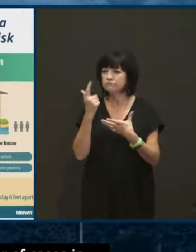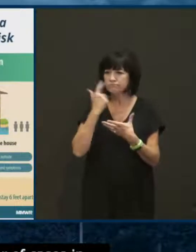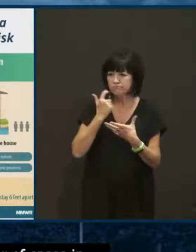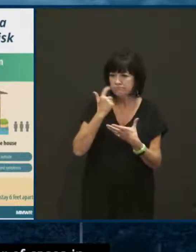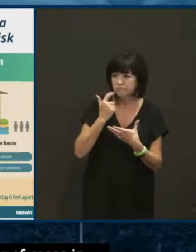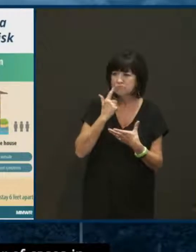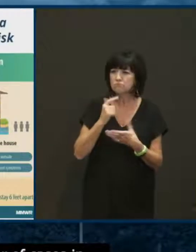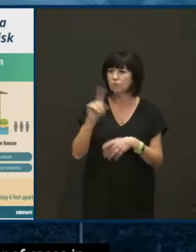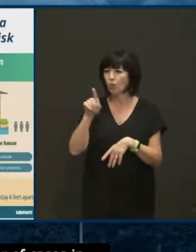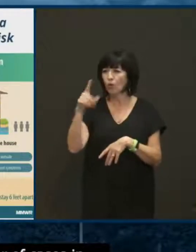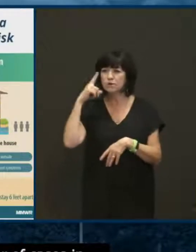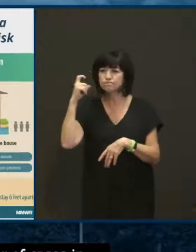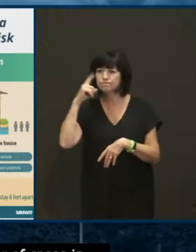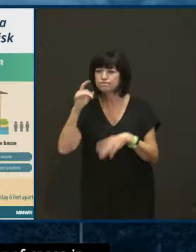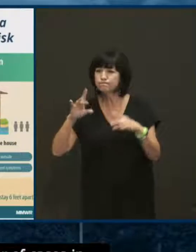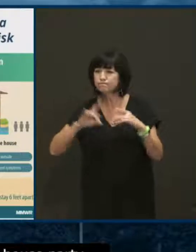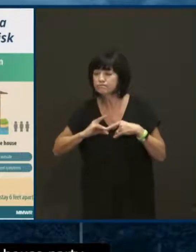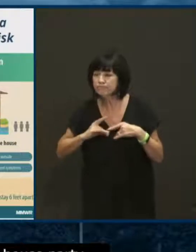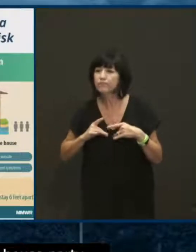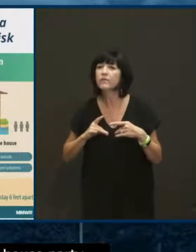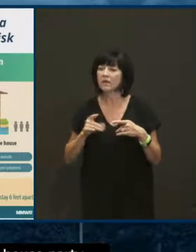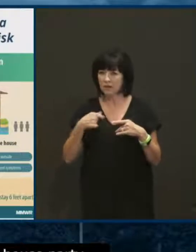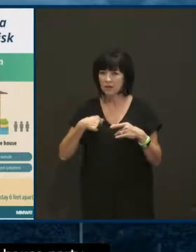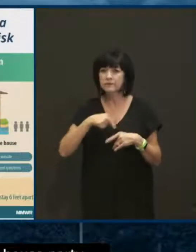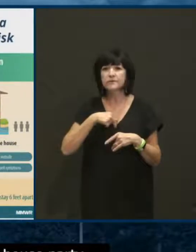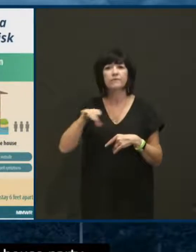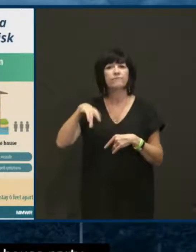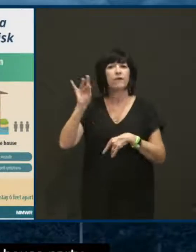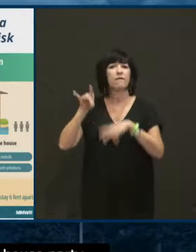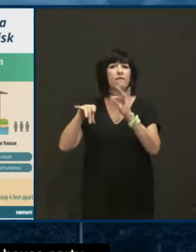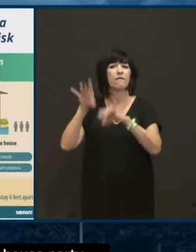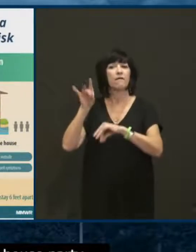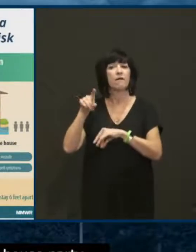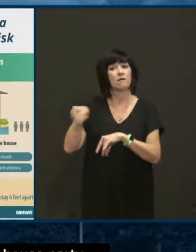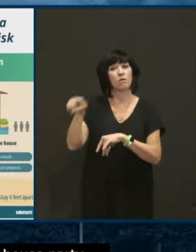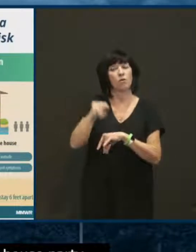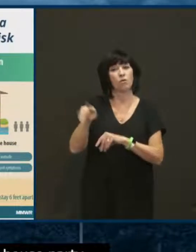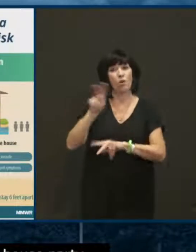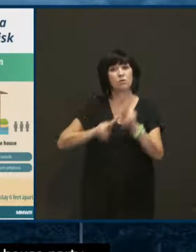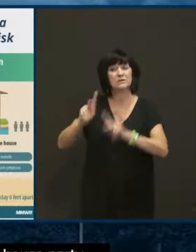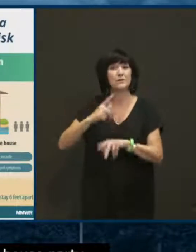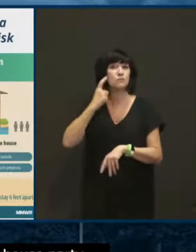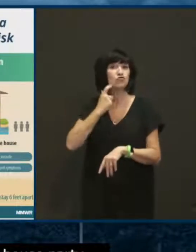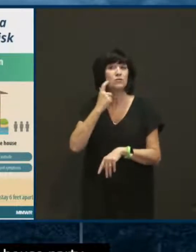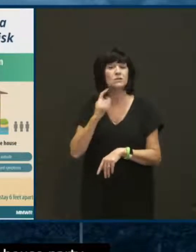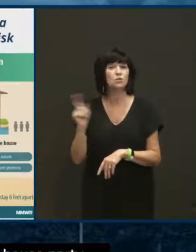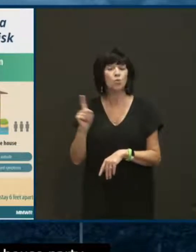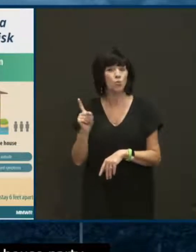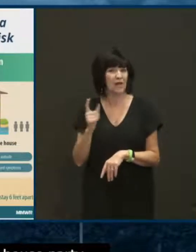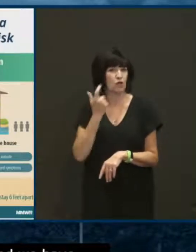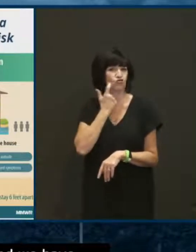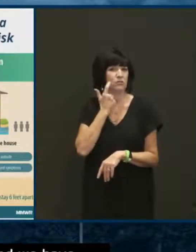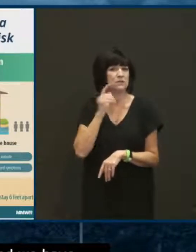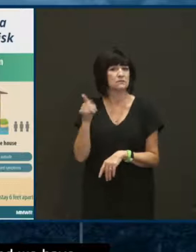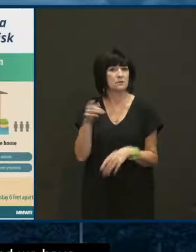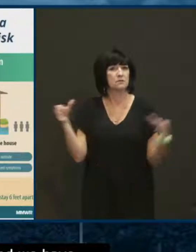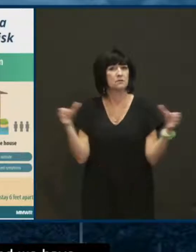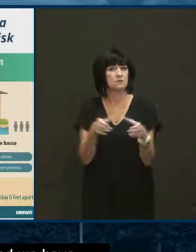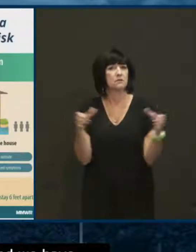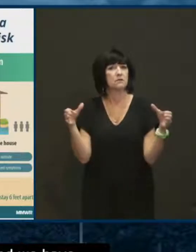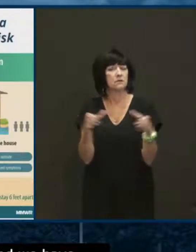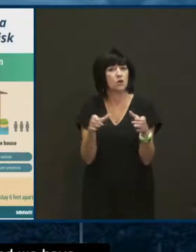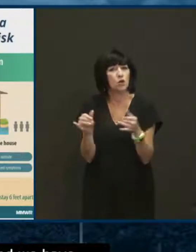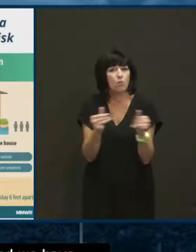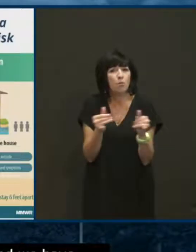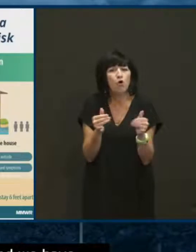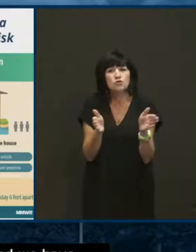other social setting where people are together. We've certainly seen that nationally as well. Here